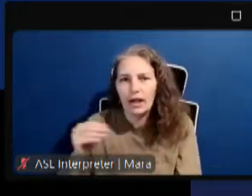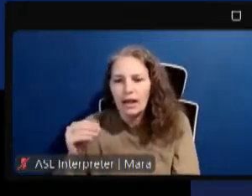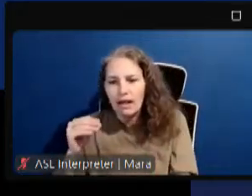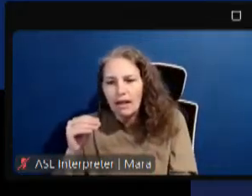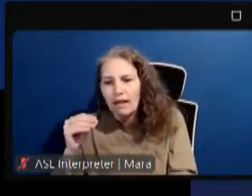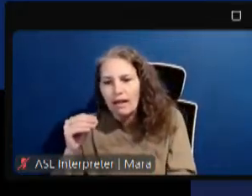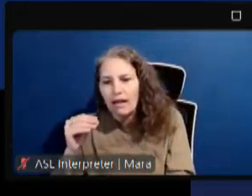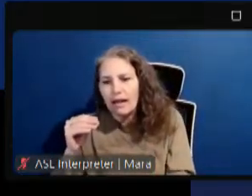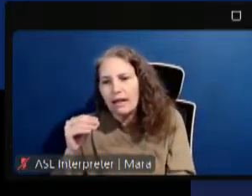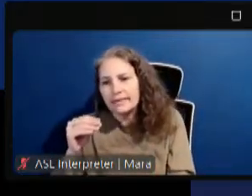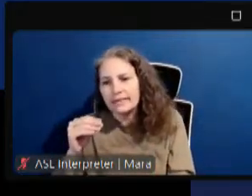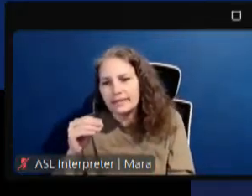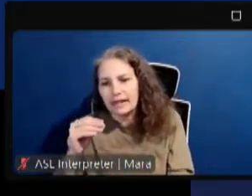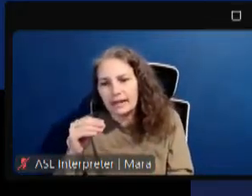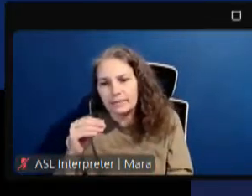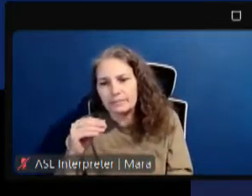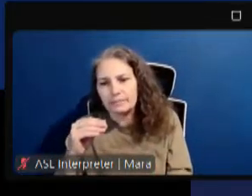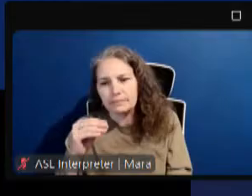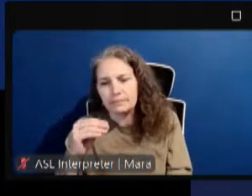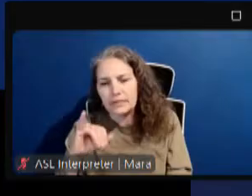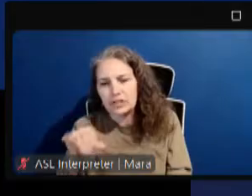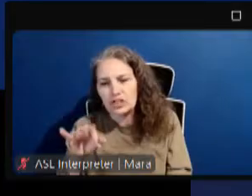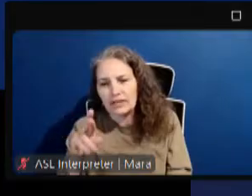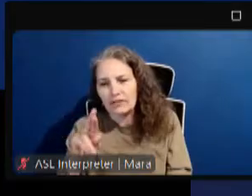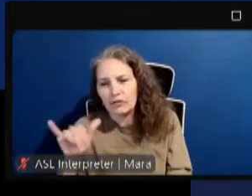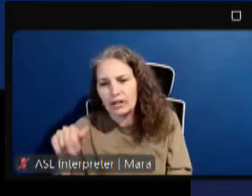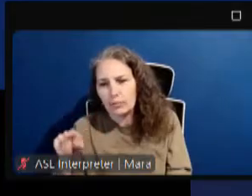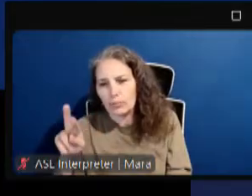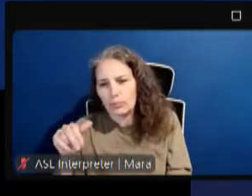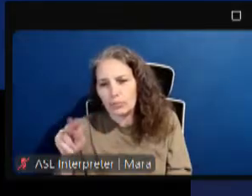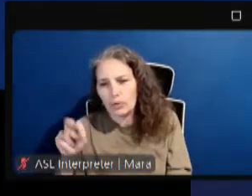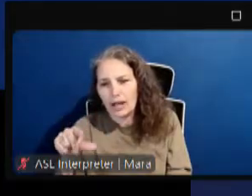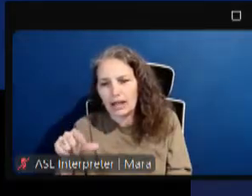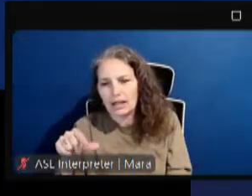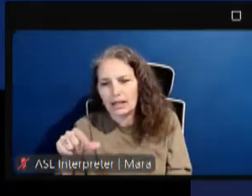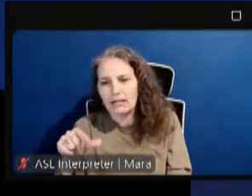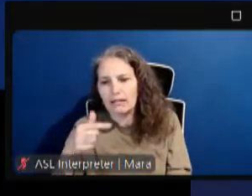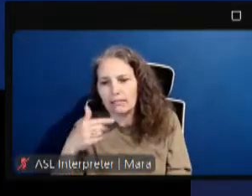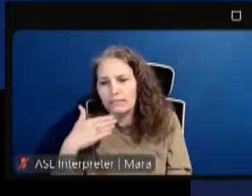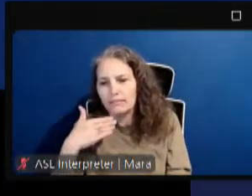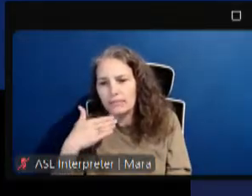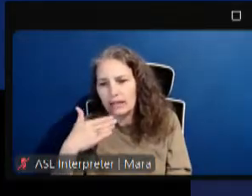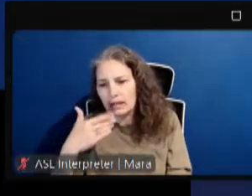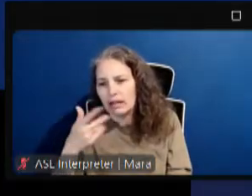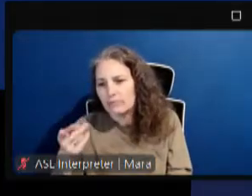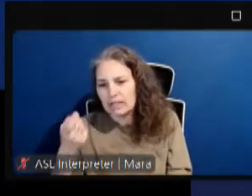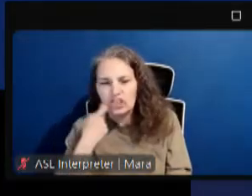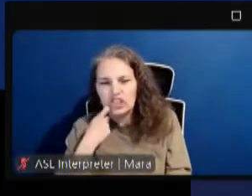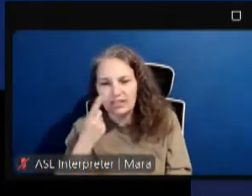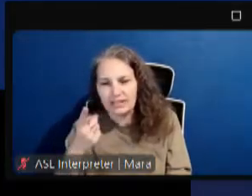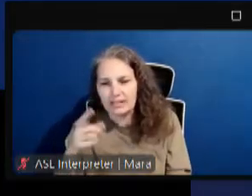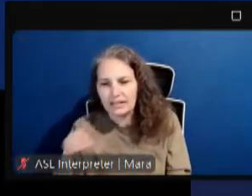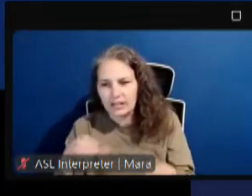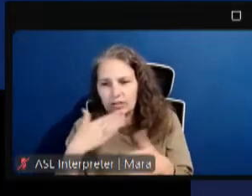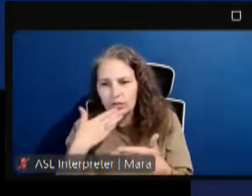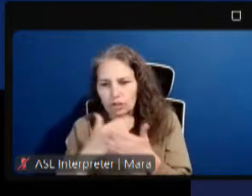value change. Next slide, please. So Assessor Prang did a great job in explaining what we're seeing on the notice of assessed value